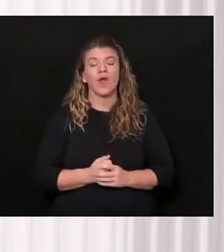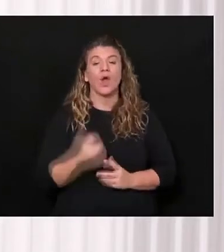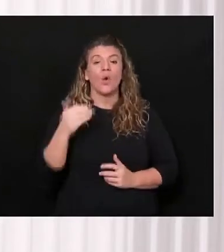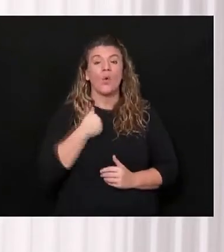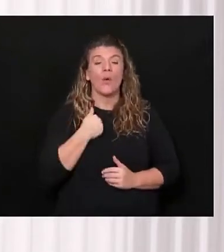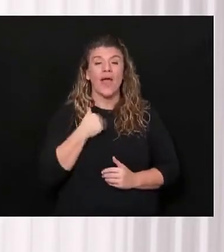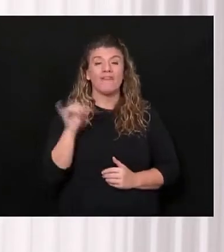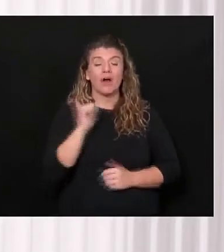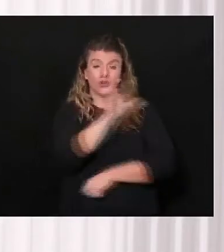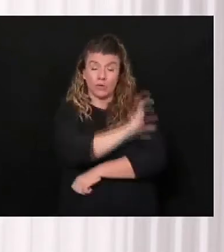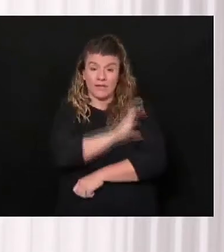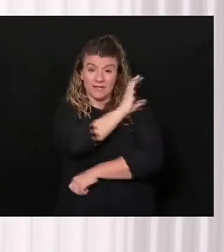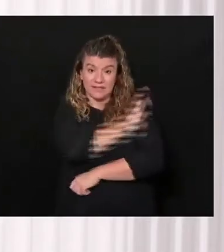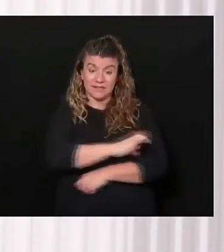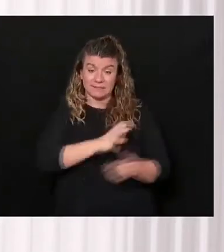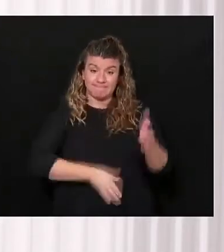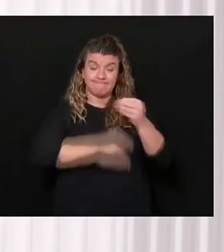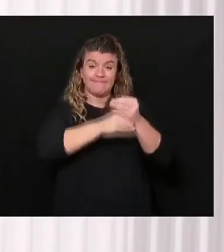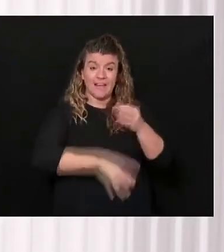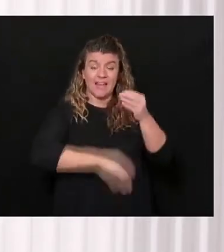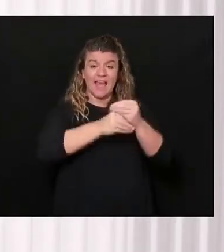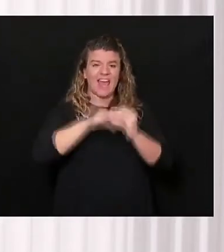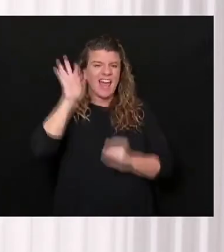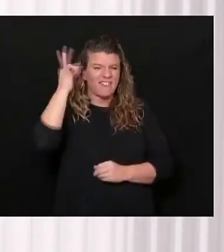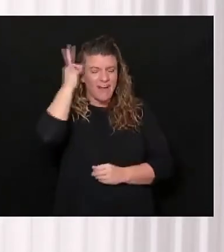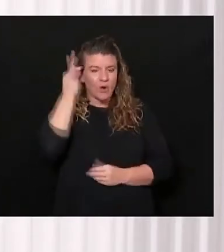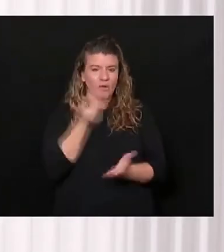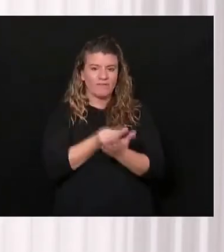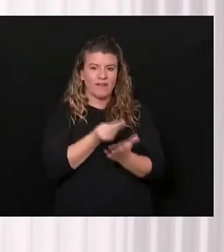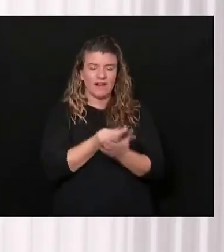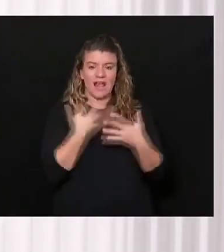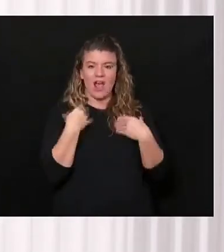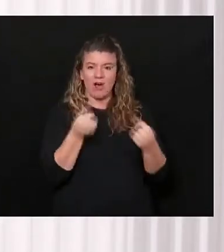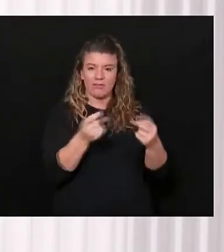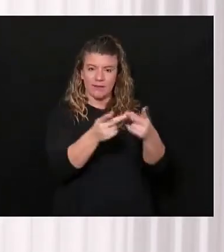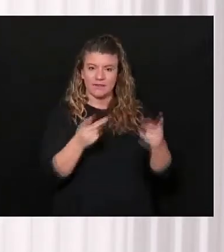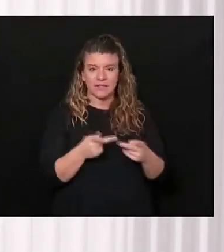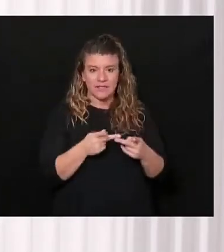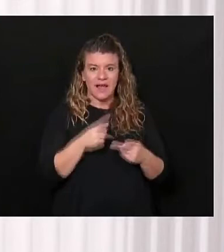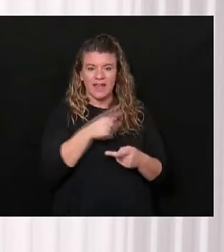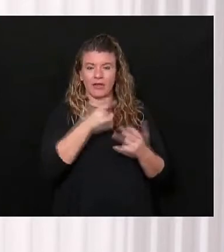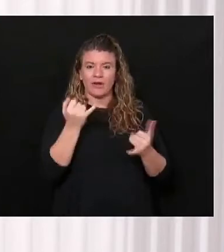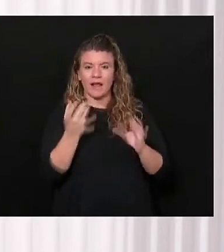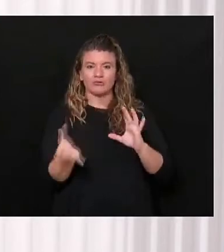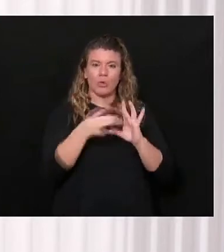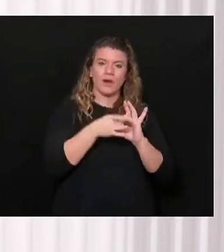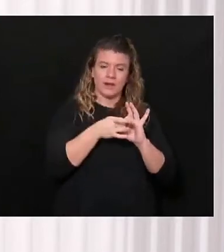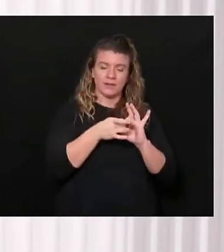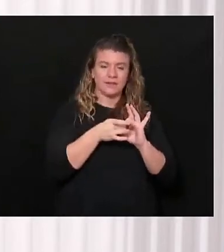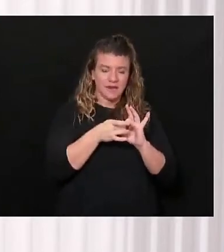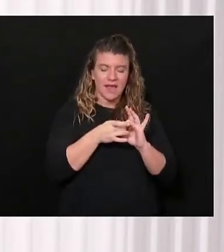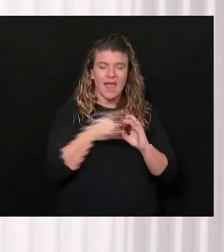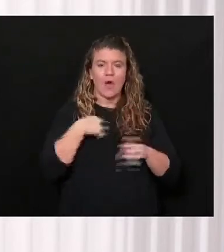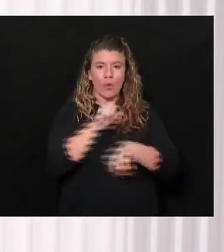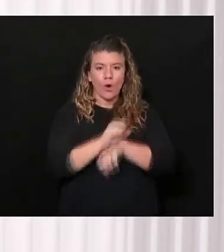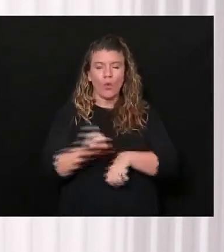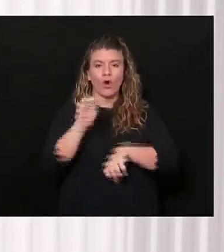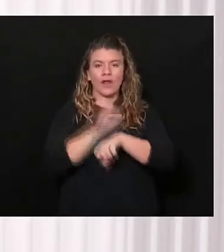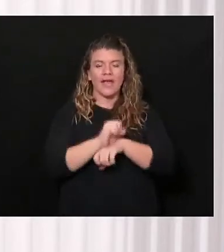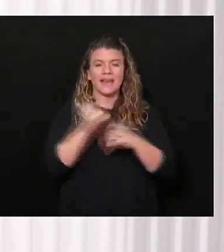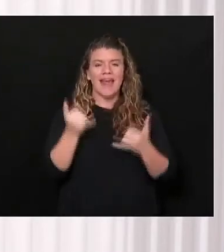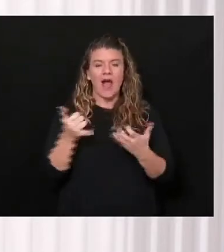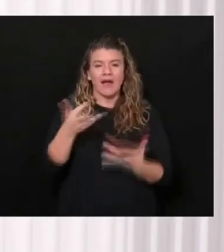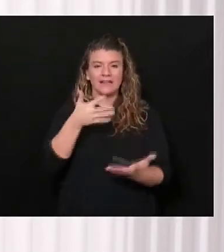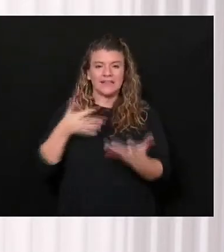additional clinics and federally funded healthcare facilities coming online, and we are working on an